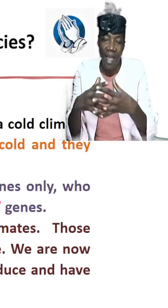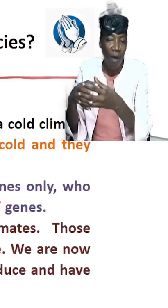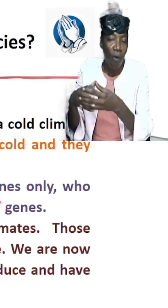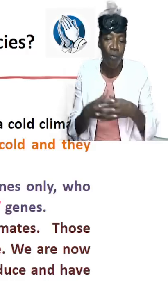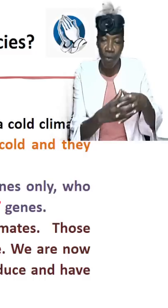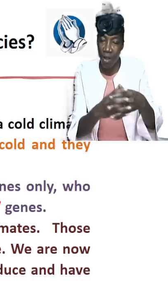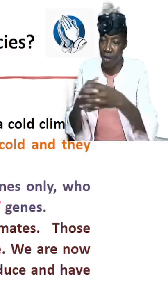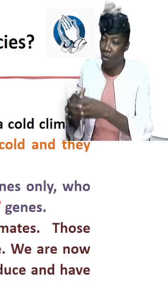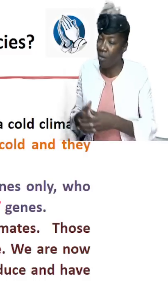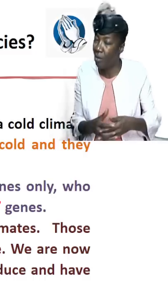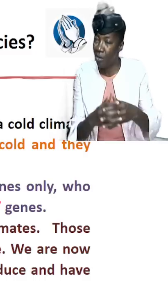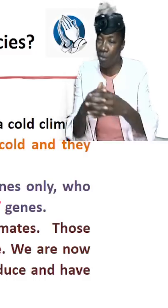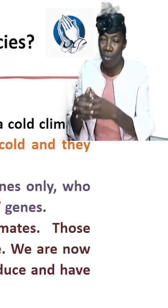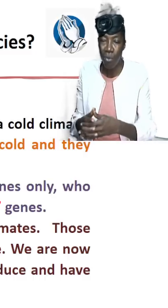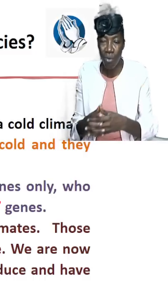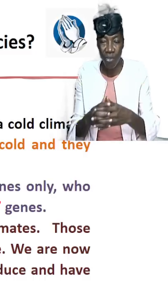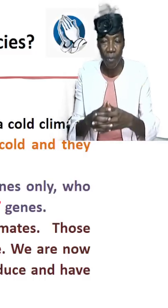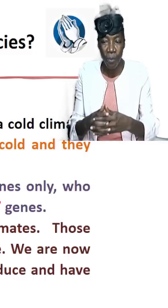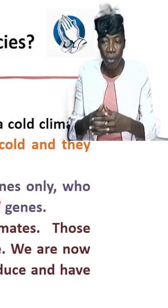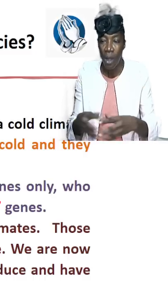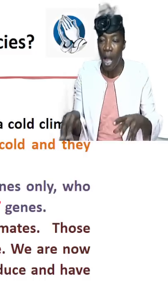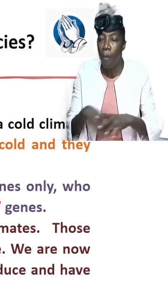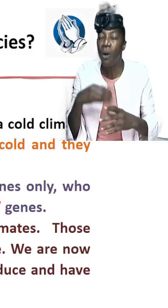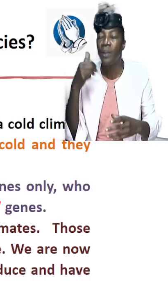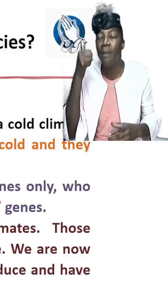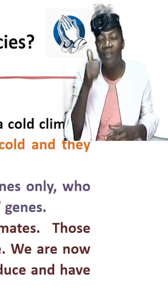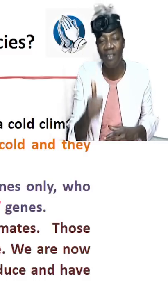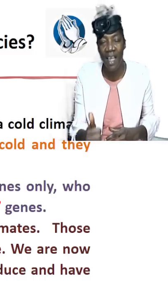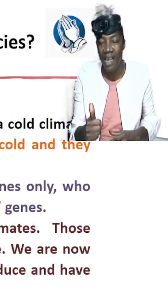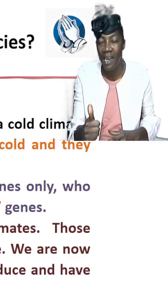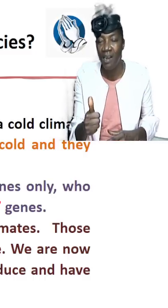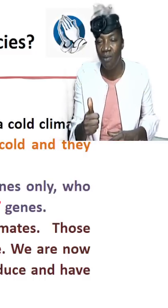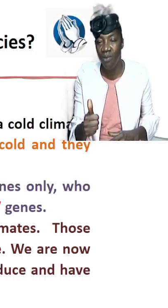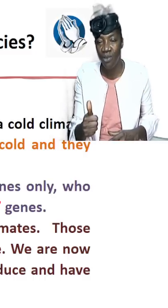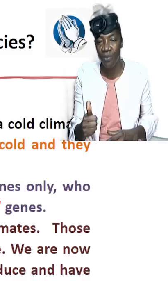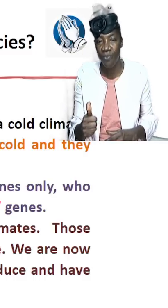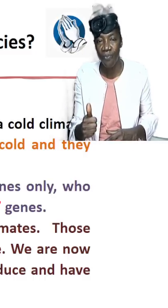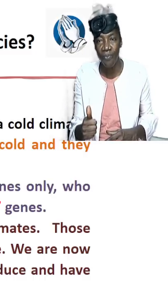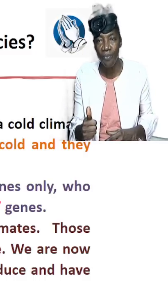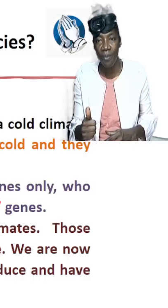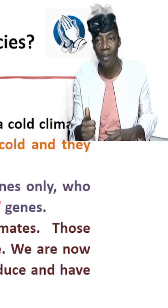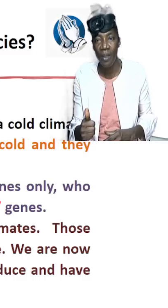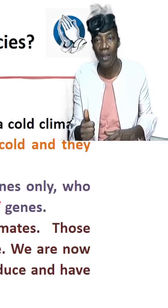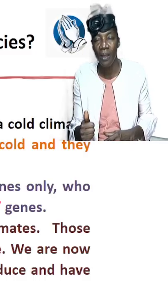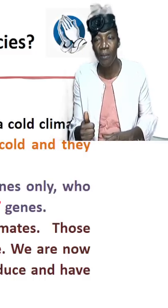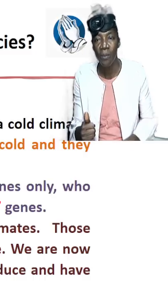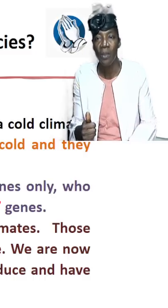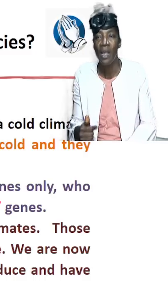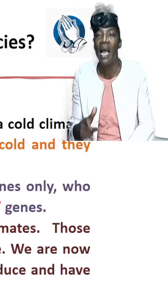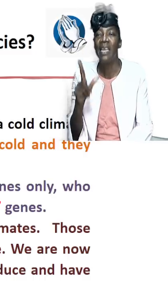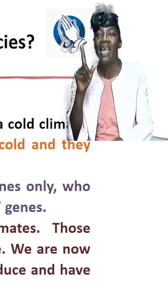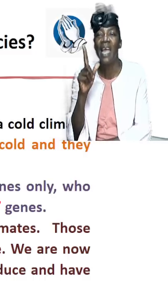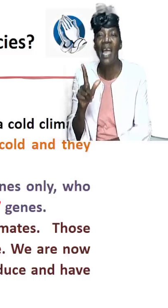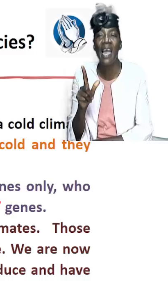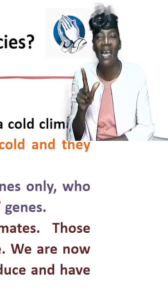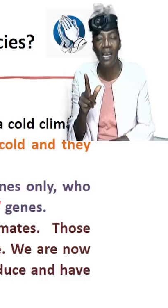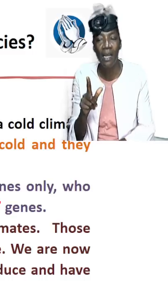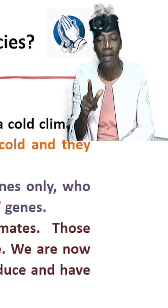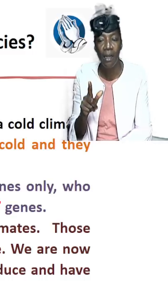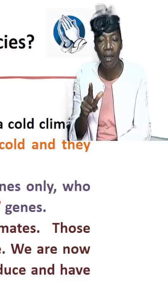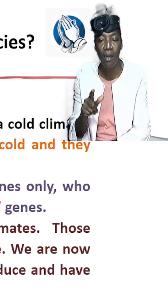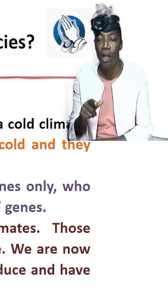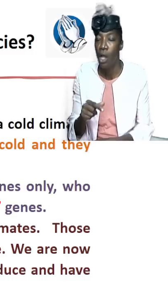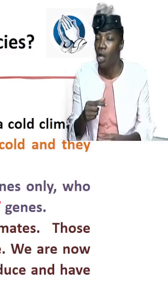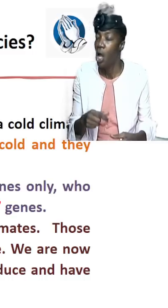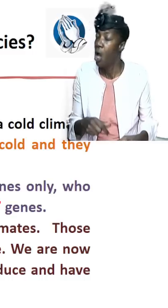because they are the only ones that were able to survive in that extremely hot temperature. And the L is going to reproduce with the